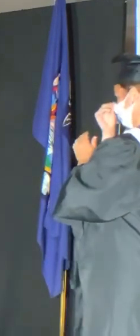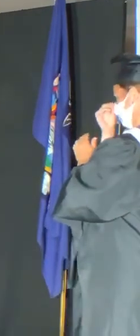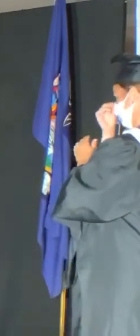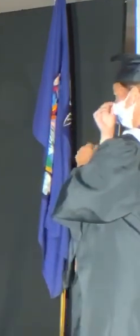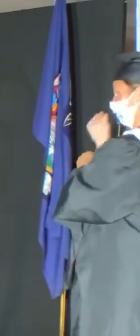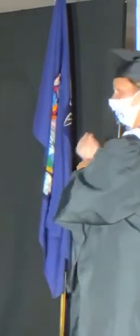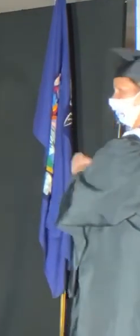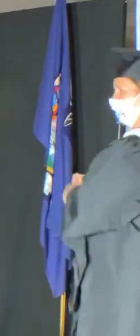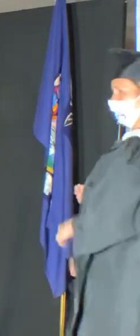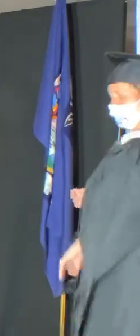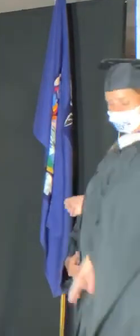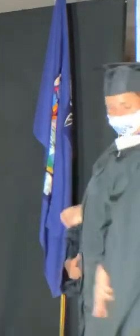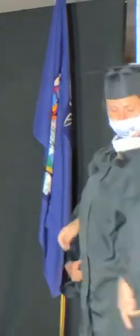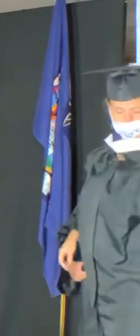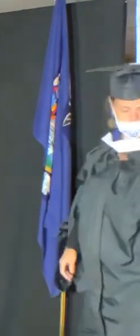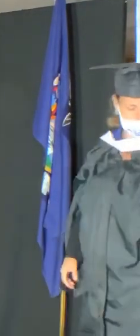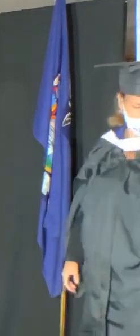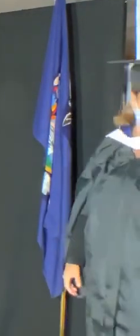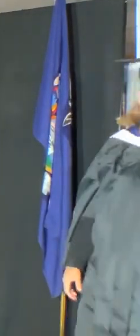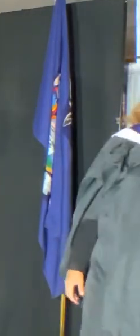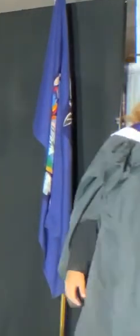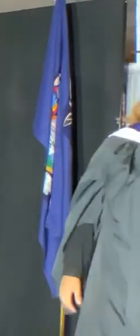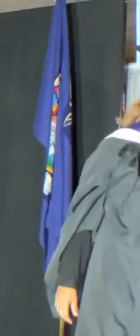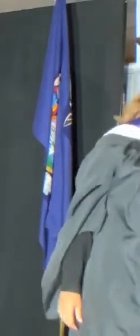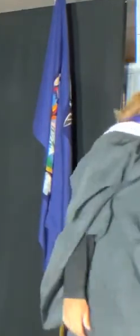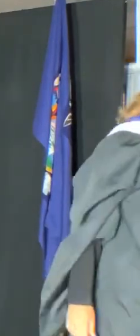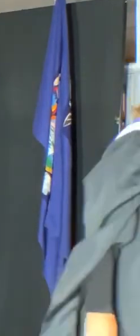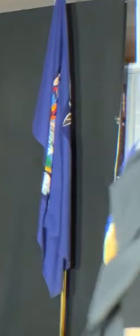Let's hear those horns one more time.